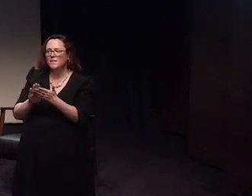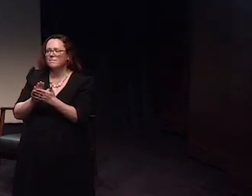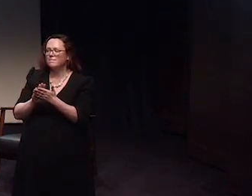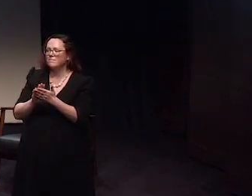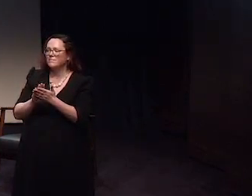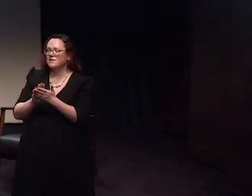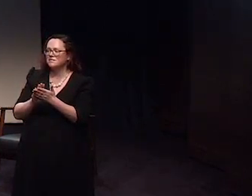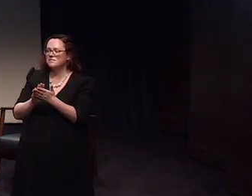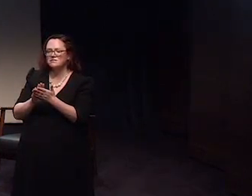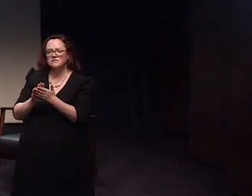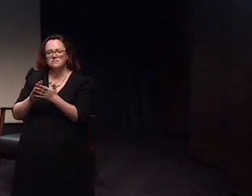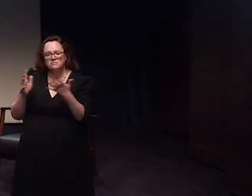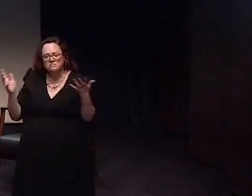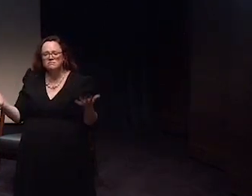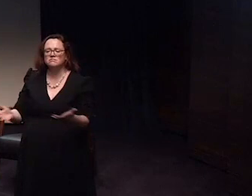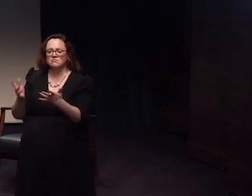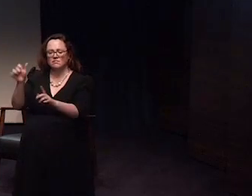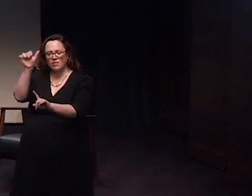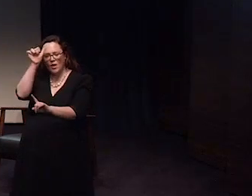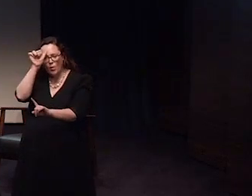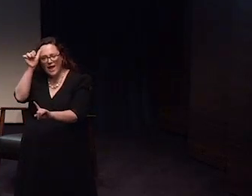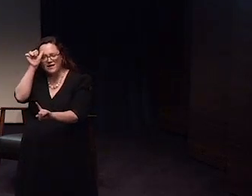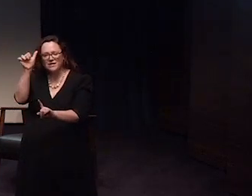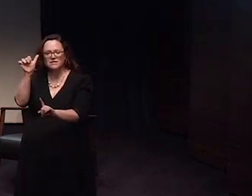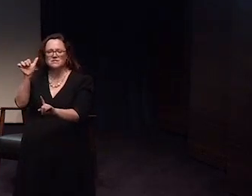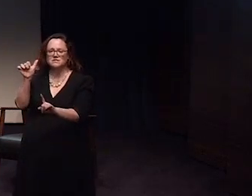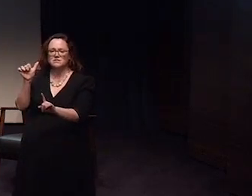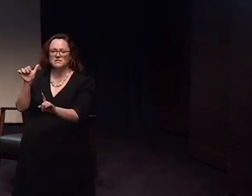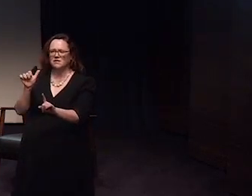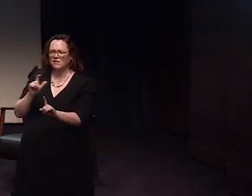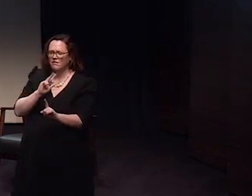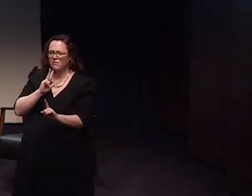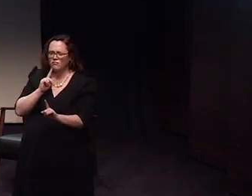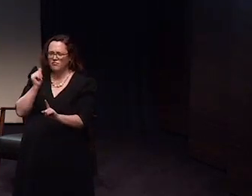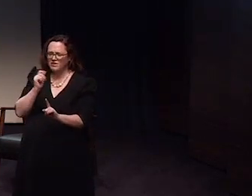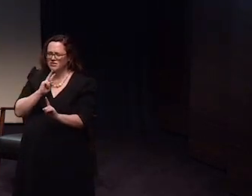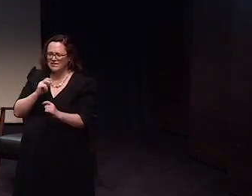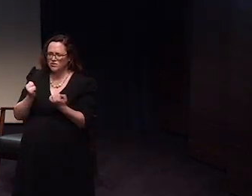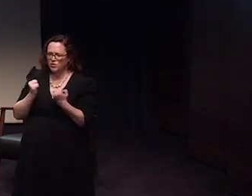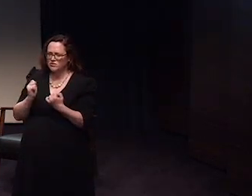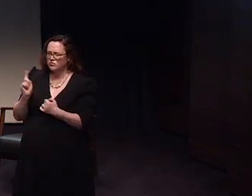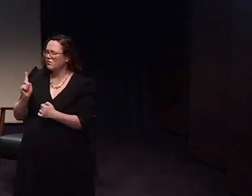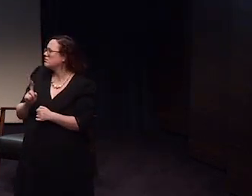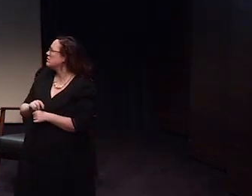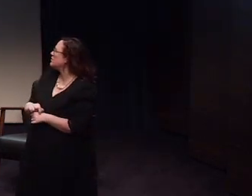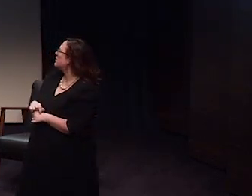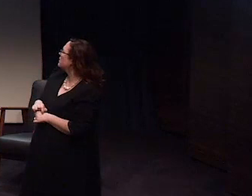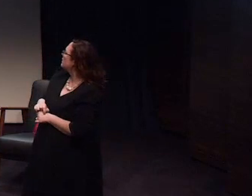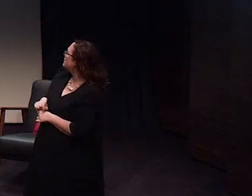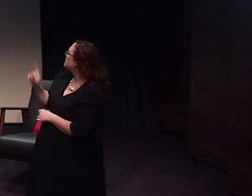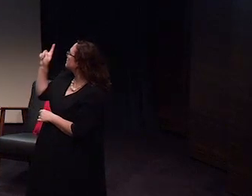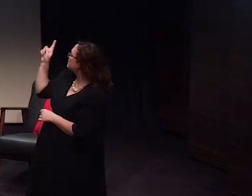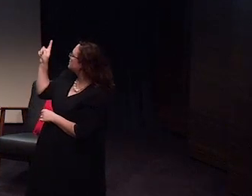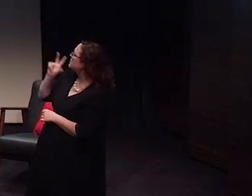and to raise awareness of life-saving gesture. So this law meets the focus of public